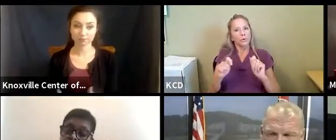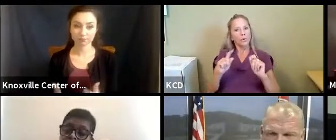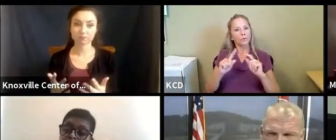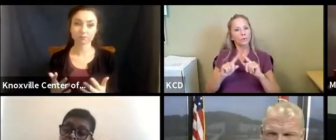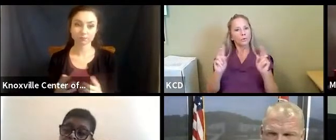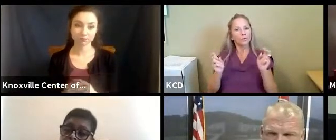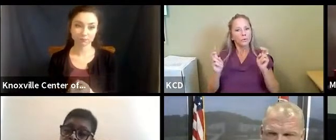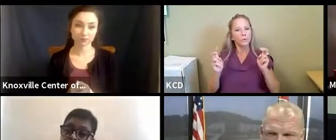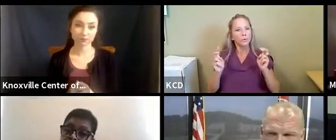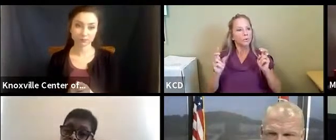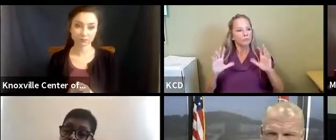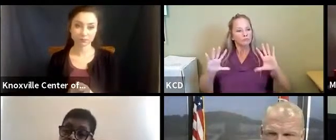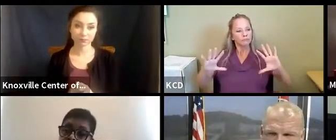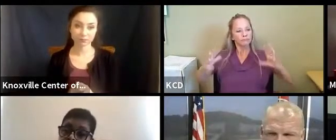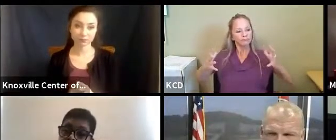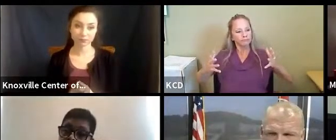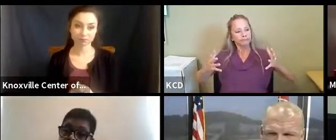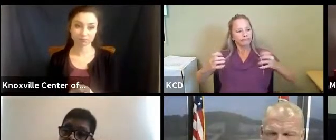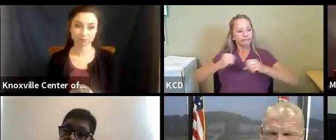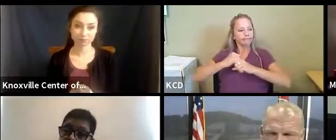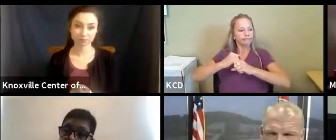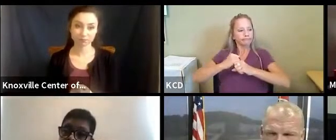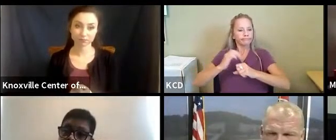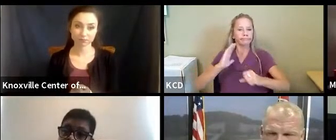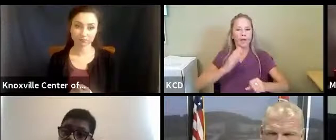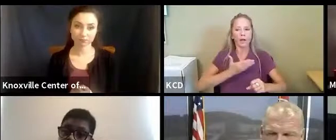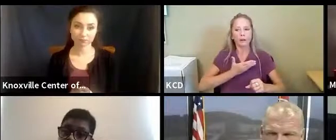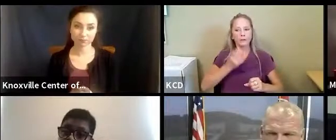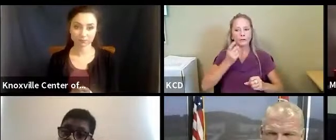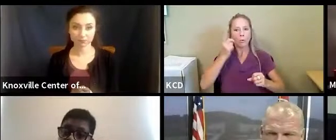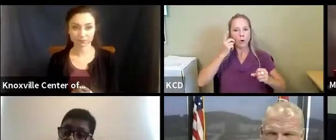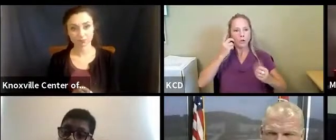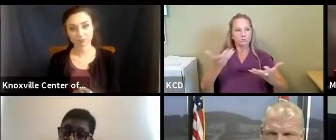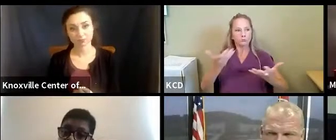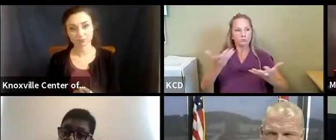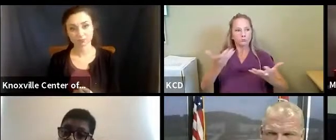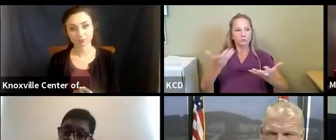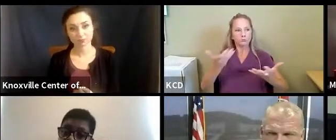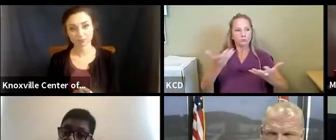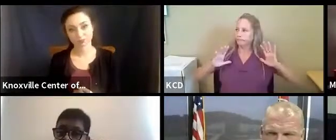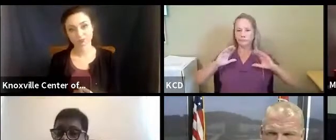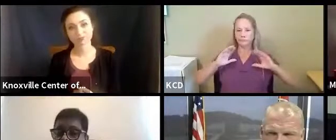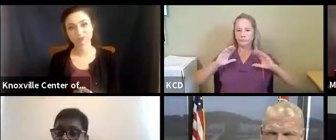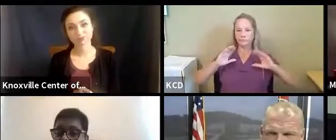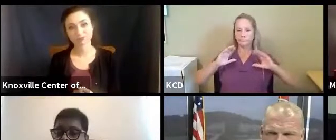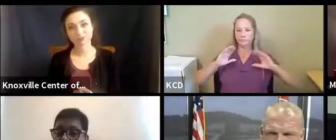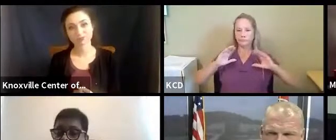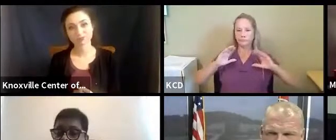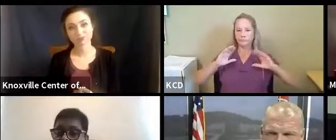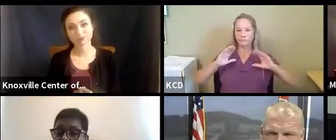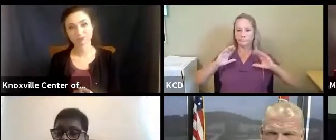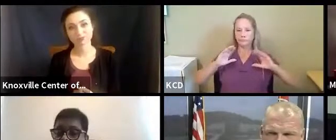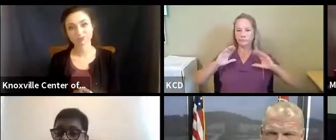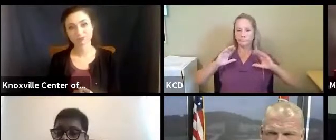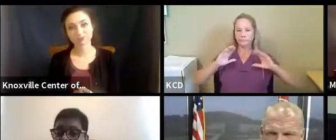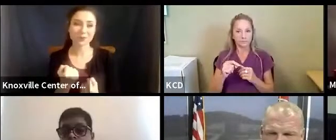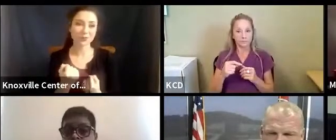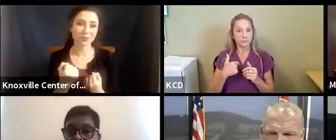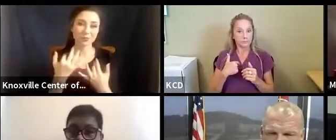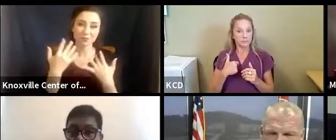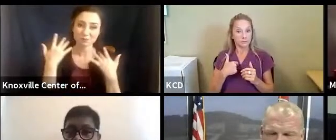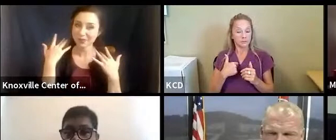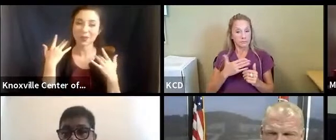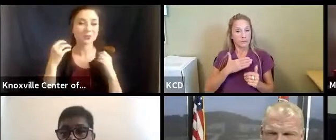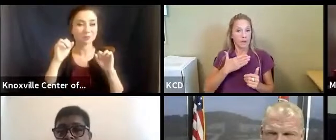the on-campus dorms. So we were thrilled to be able to talk through every bit of that in more detail with